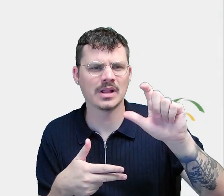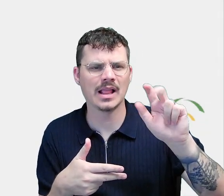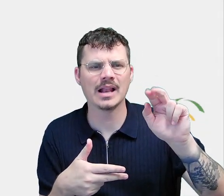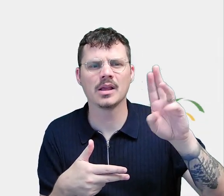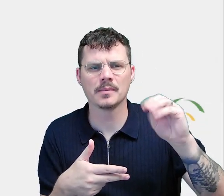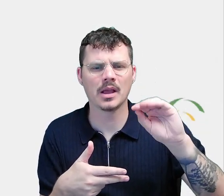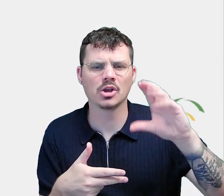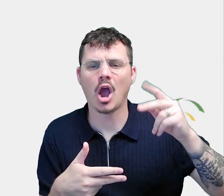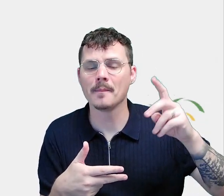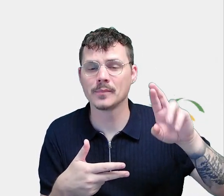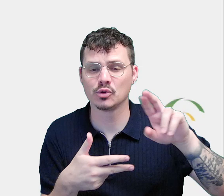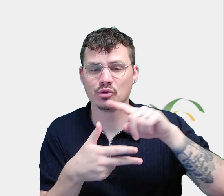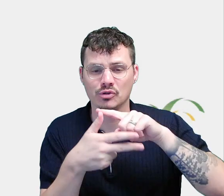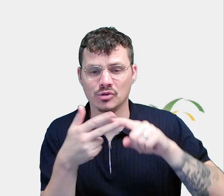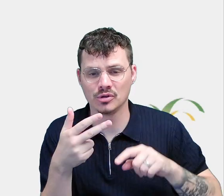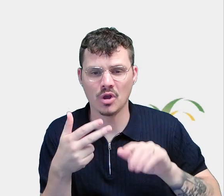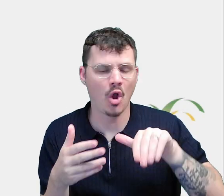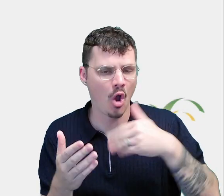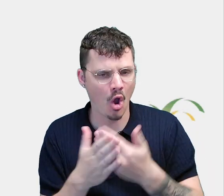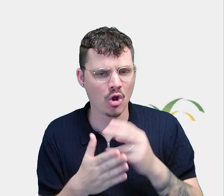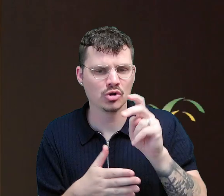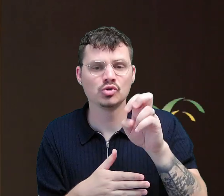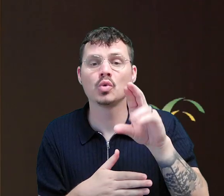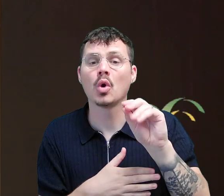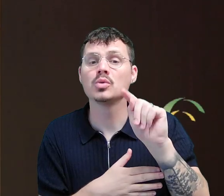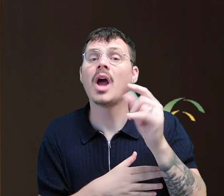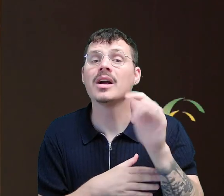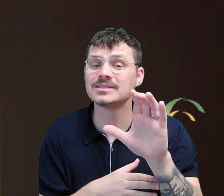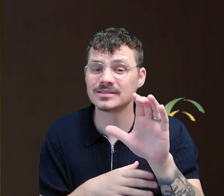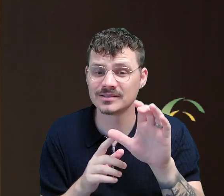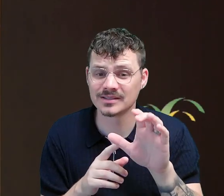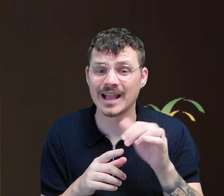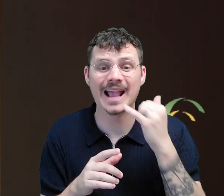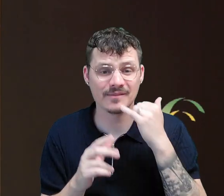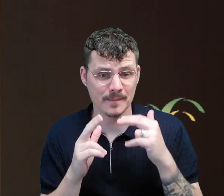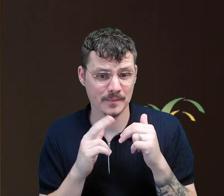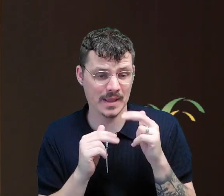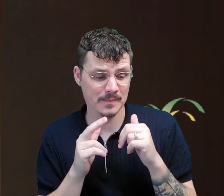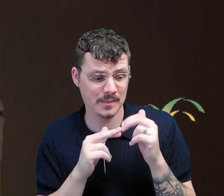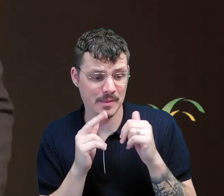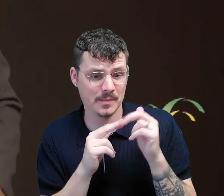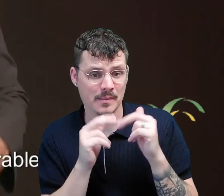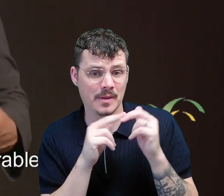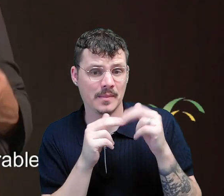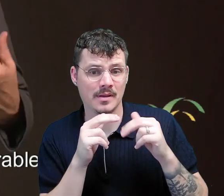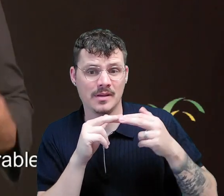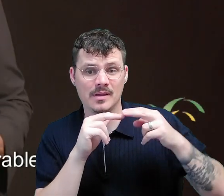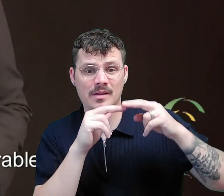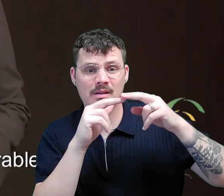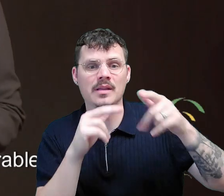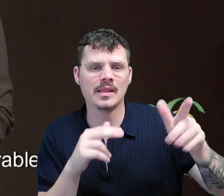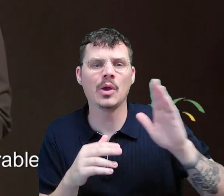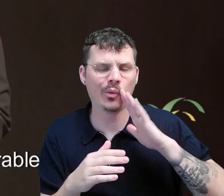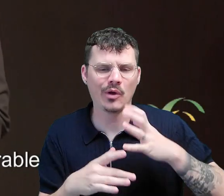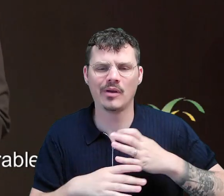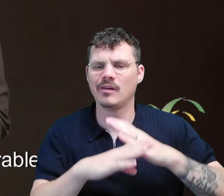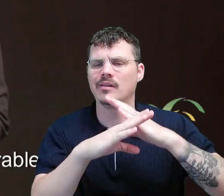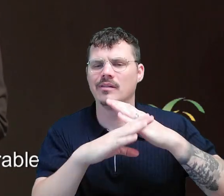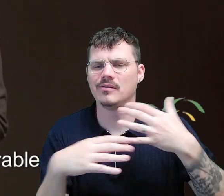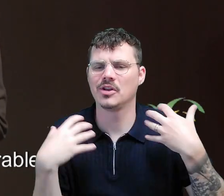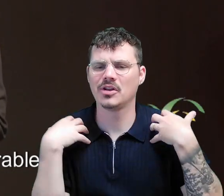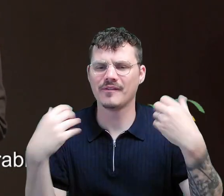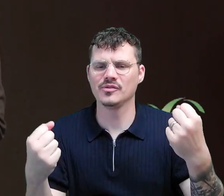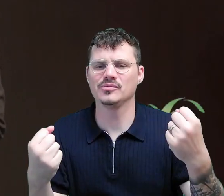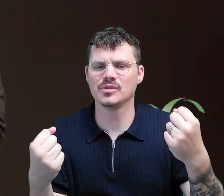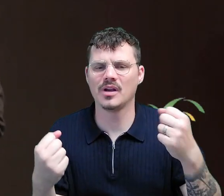copper. These are all neurotoxic, and if they build up, they will, again, impede the recovery